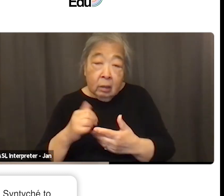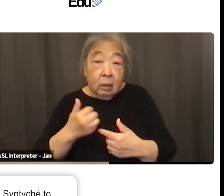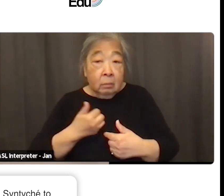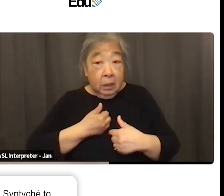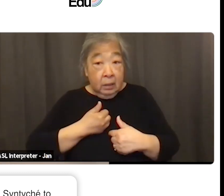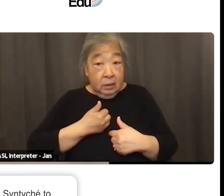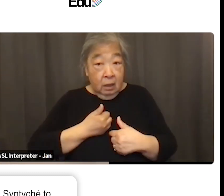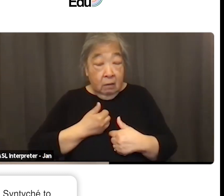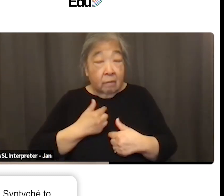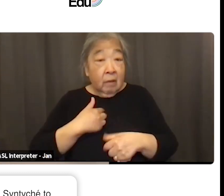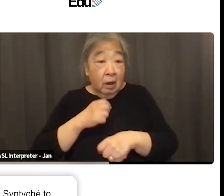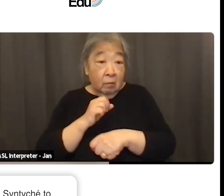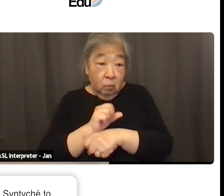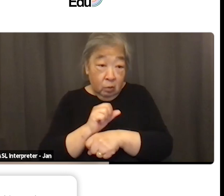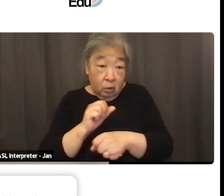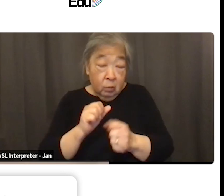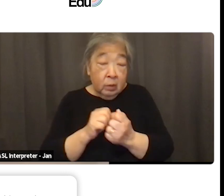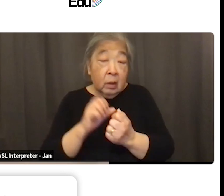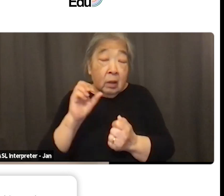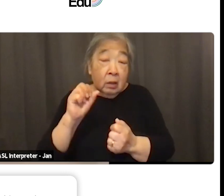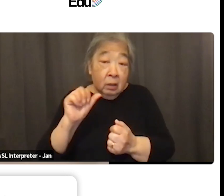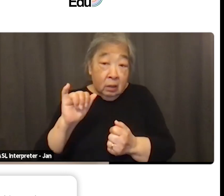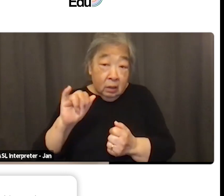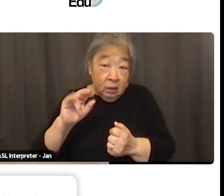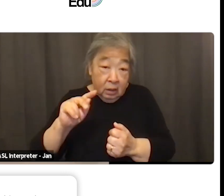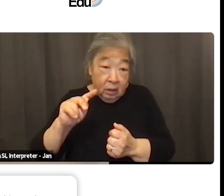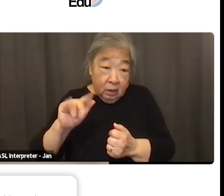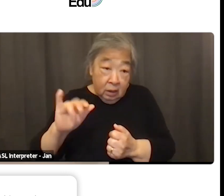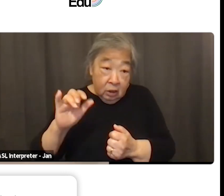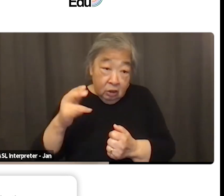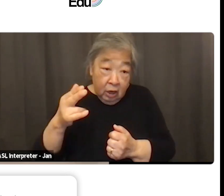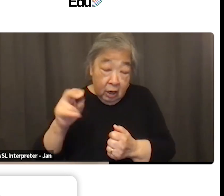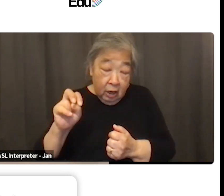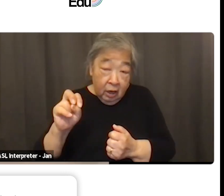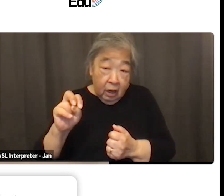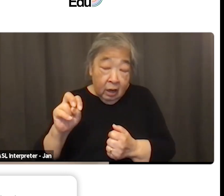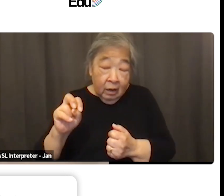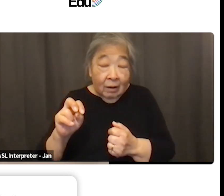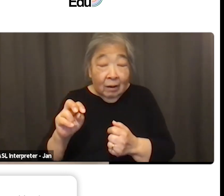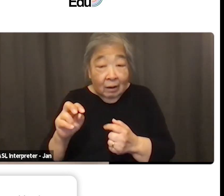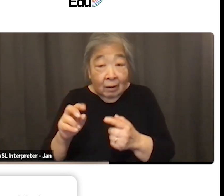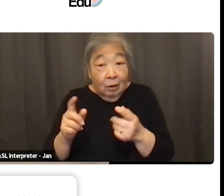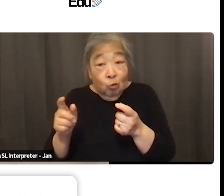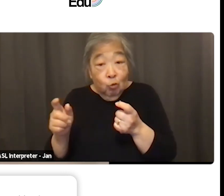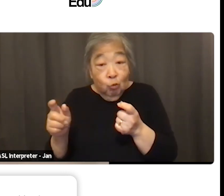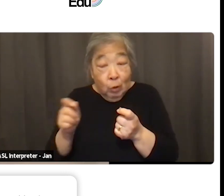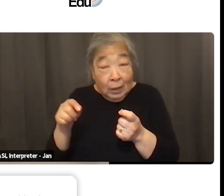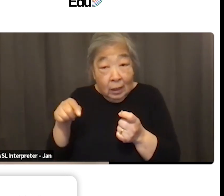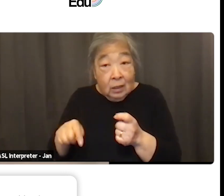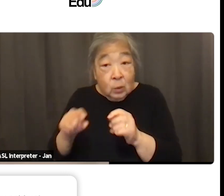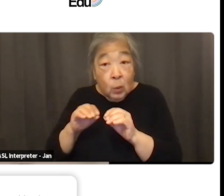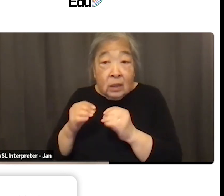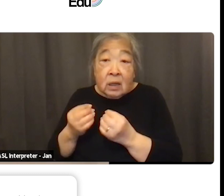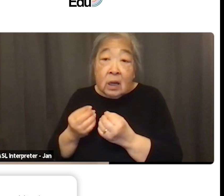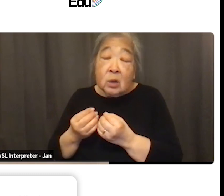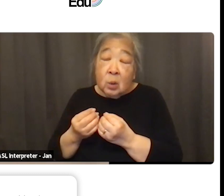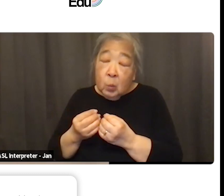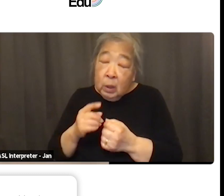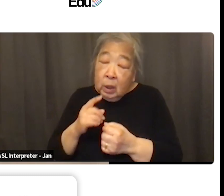with Syntyché because, as I said, running this organization takes a lot on